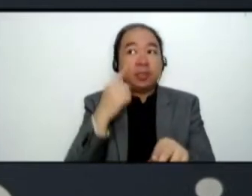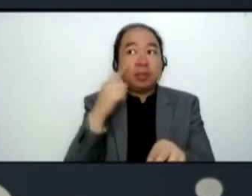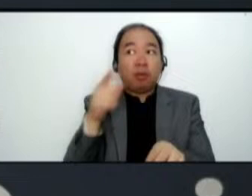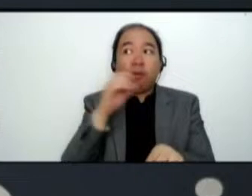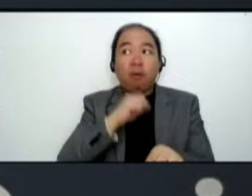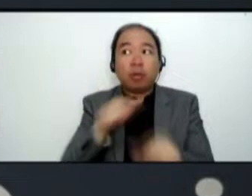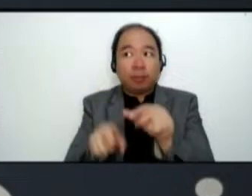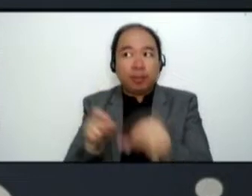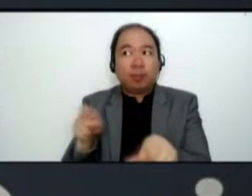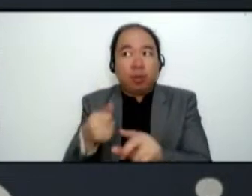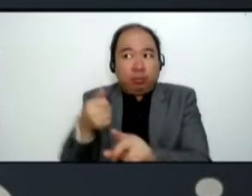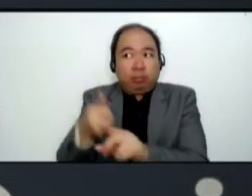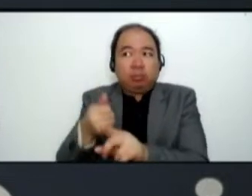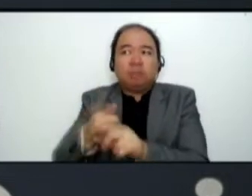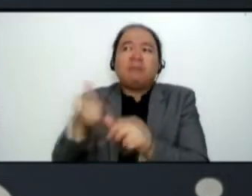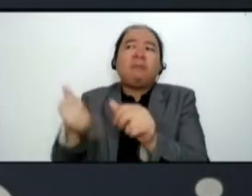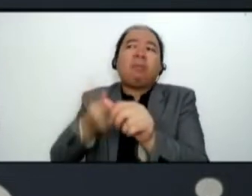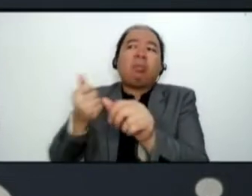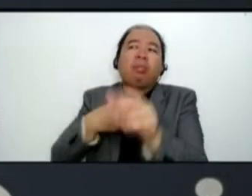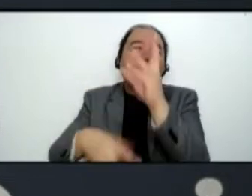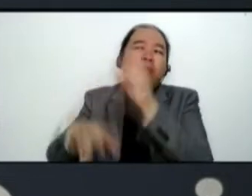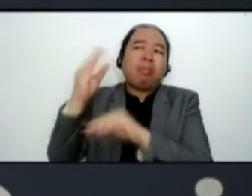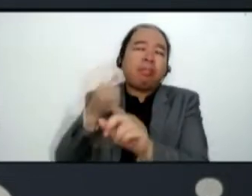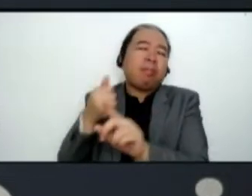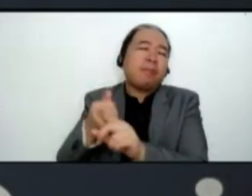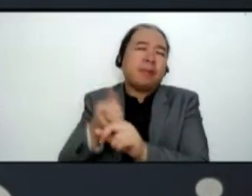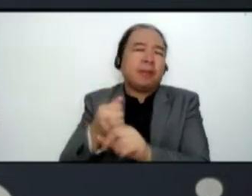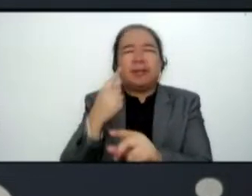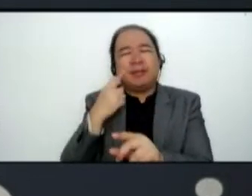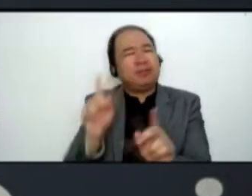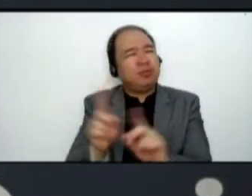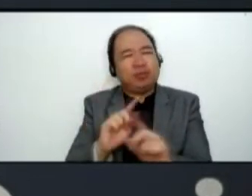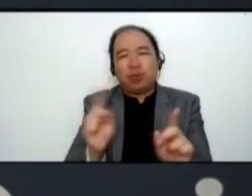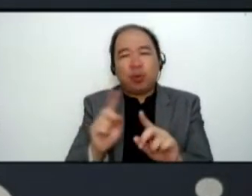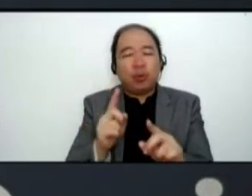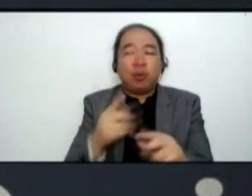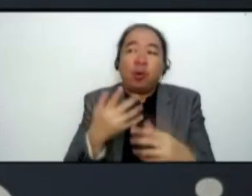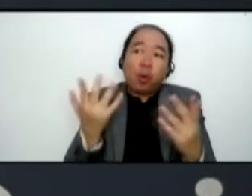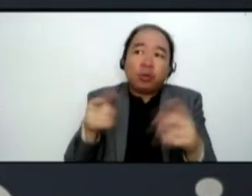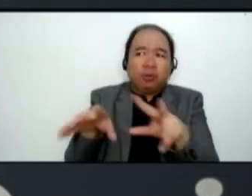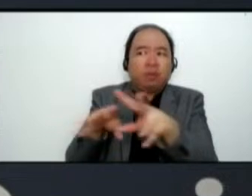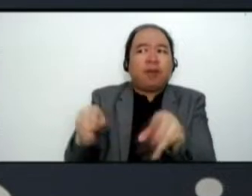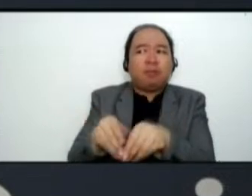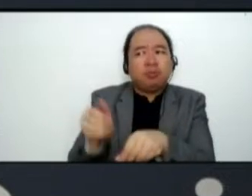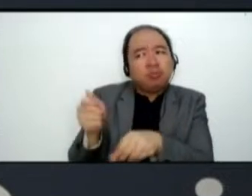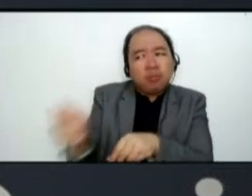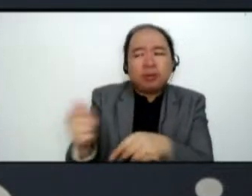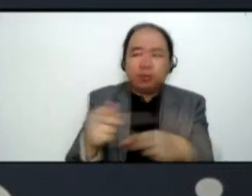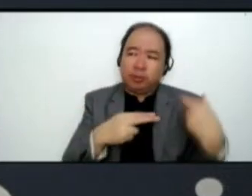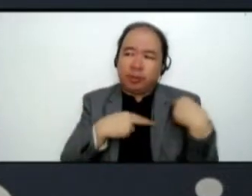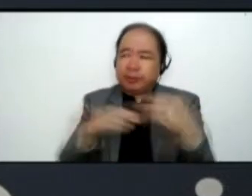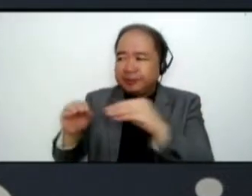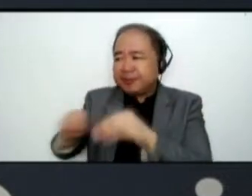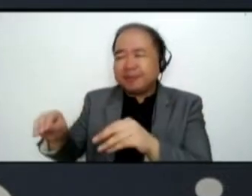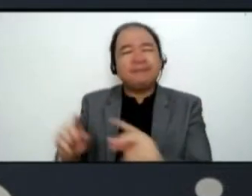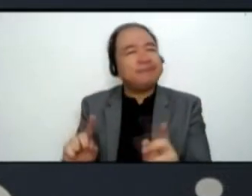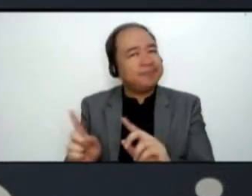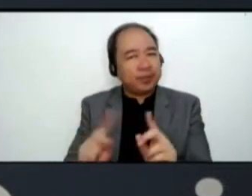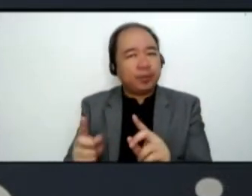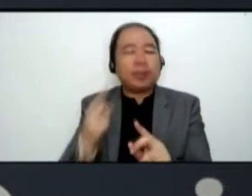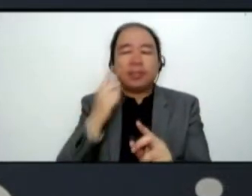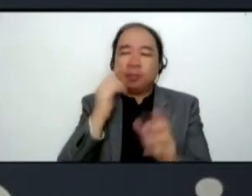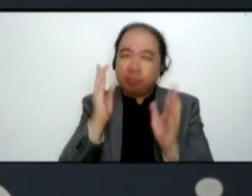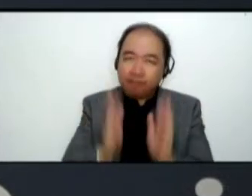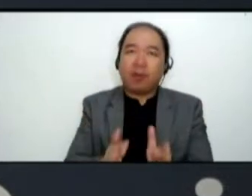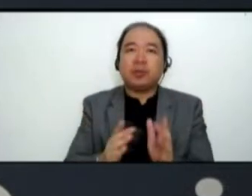own is a bad idea. Or saying that leave it to families is also a bad idea. So you need proactive policies and programs for